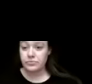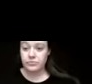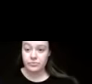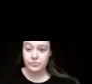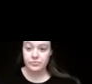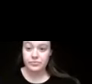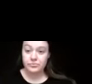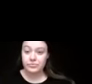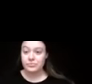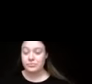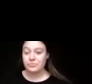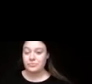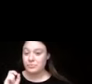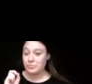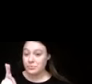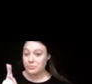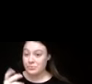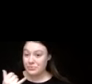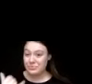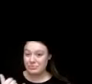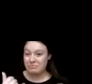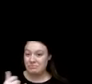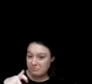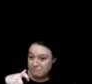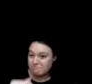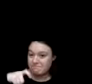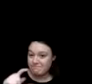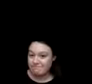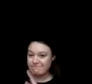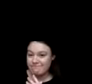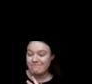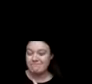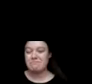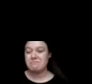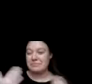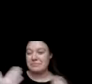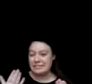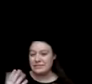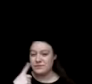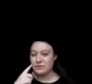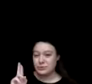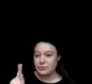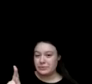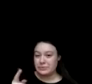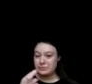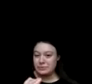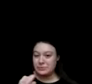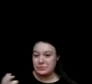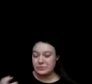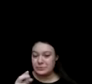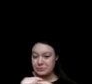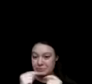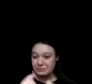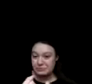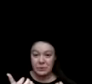All right, it looks like it's the top of the hour. So on behalf of the full University of Kentucky Shore Resource Center team, I would like to extend a warm welcome